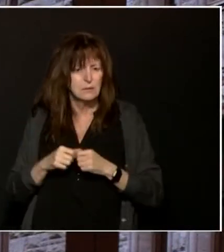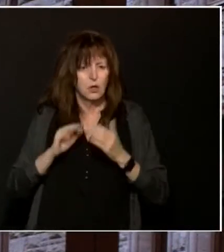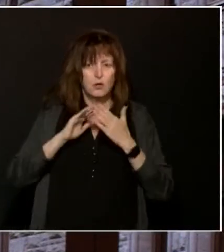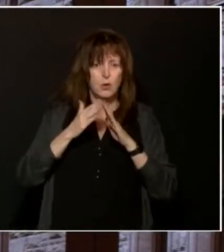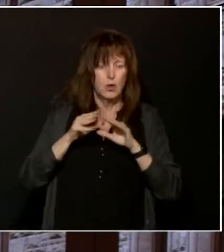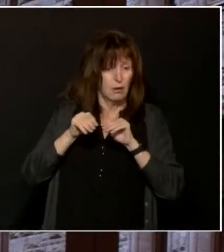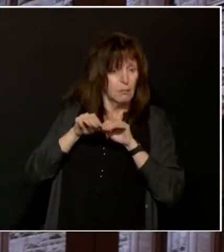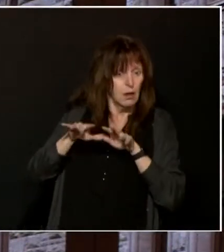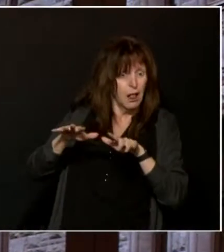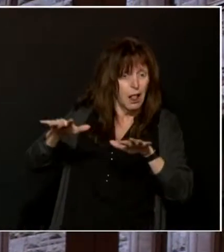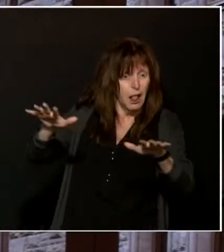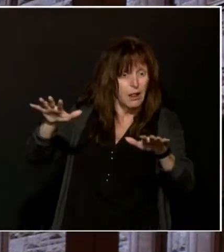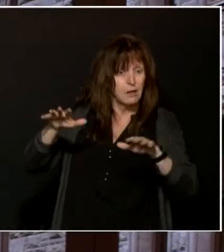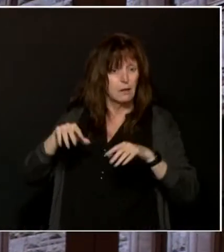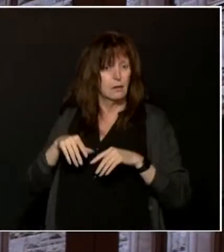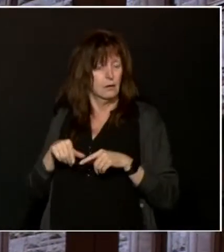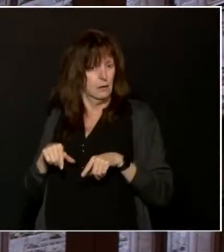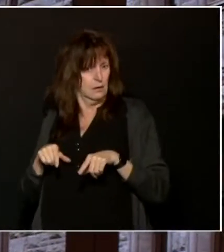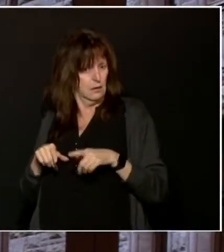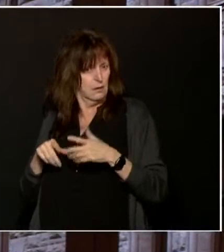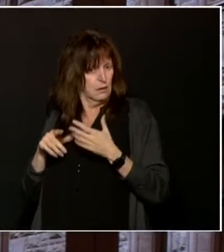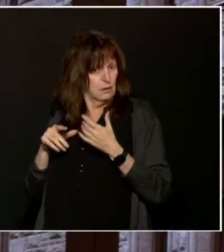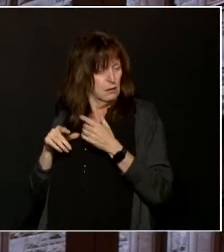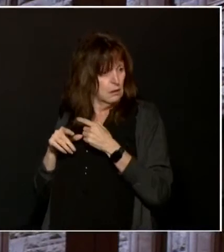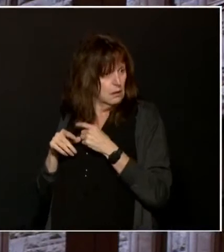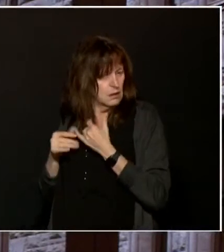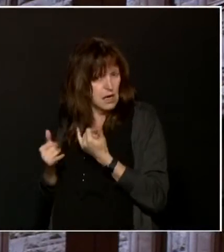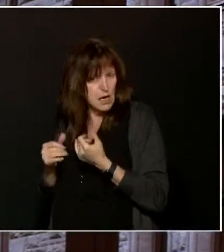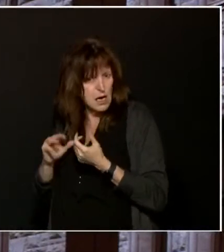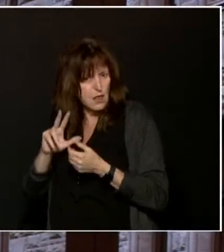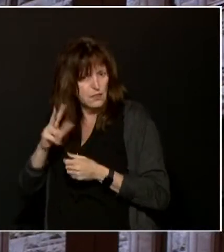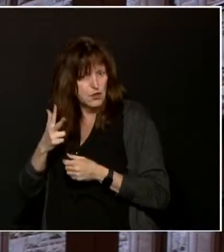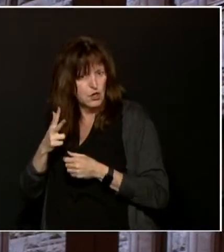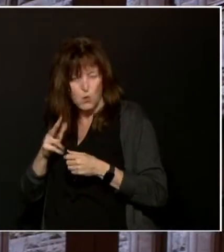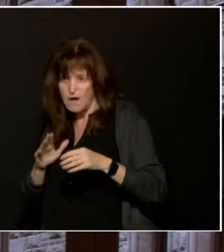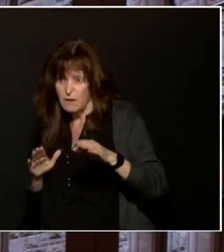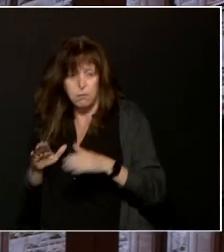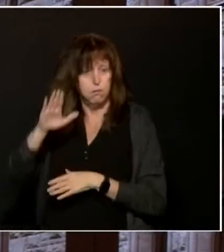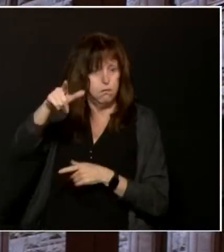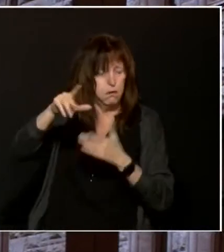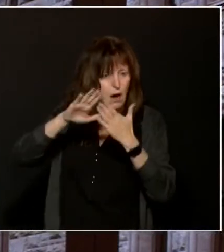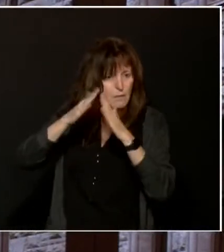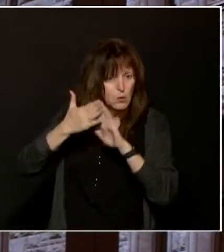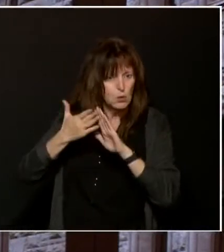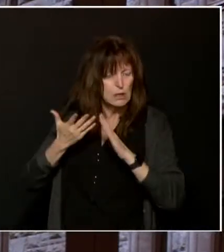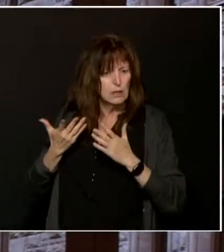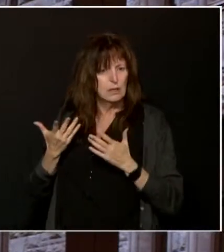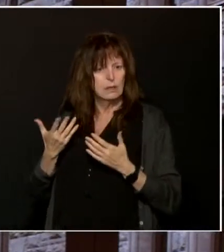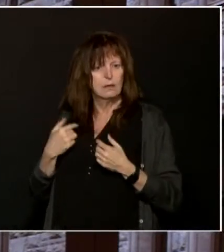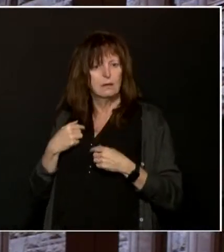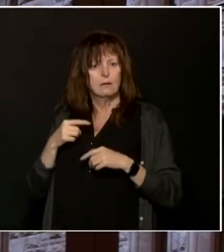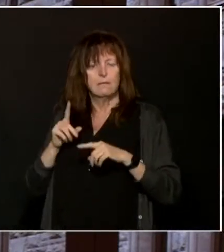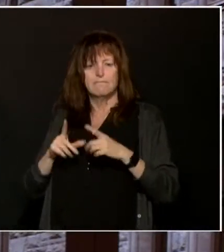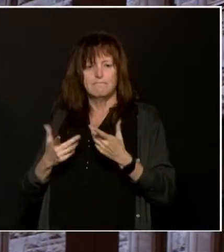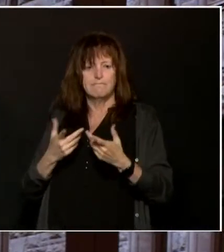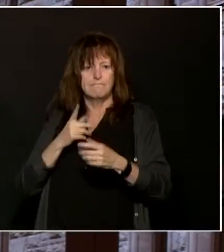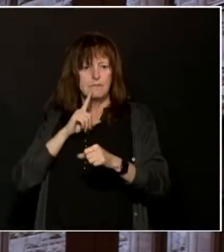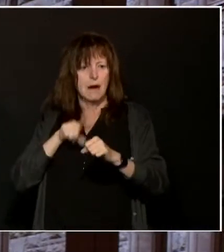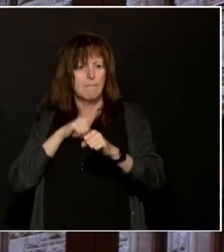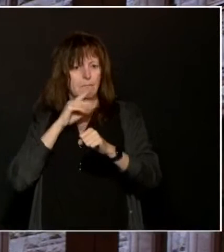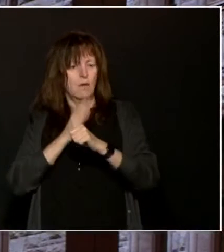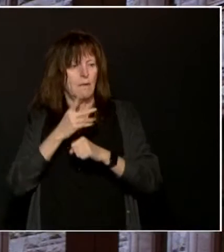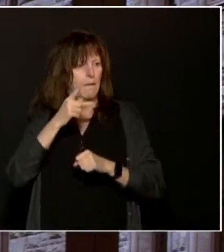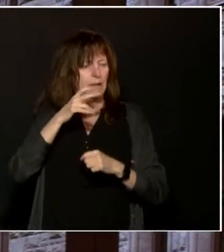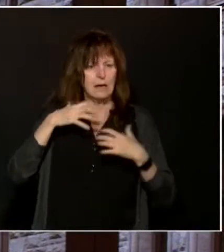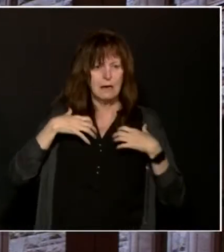we rose up rapidly in the third wave, because we could not guarantee with our public health monitoring to assure the parents